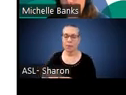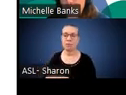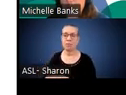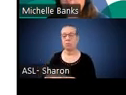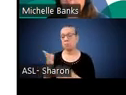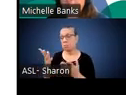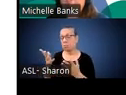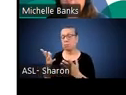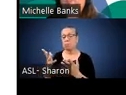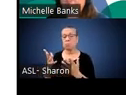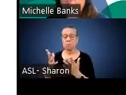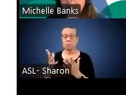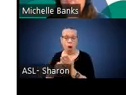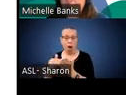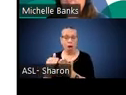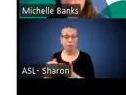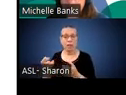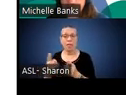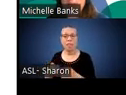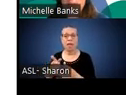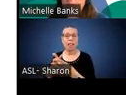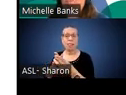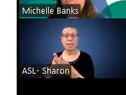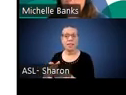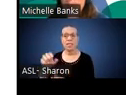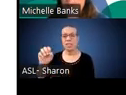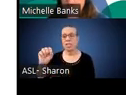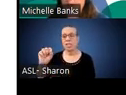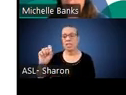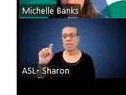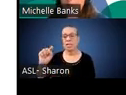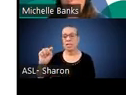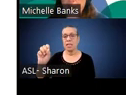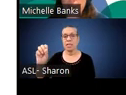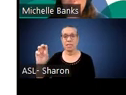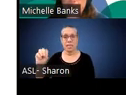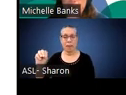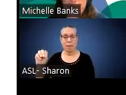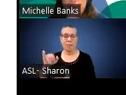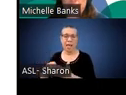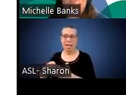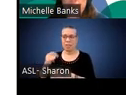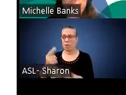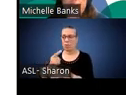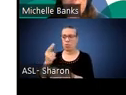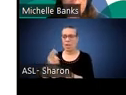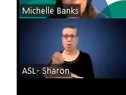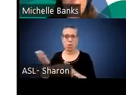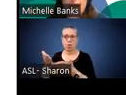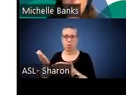common pathways into STEM careers, so it's much more part of the regular service.